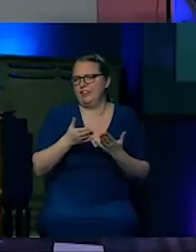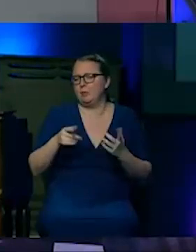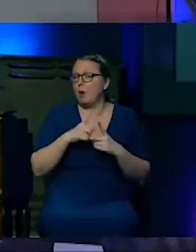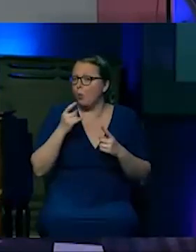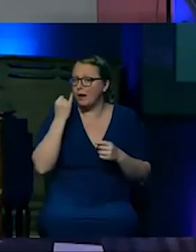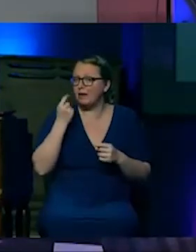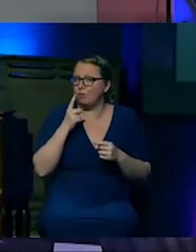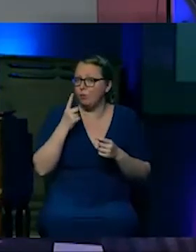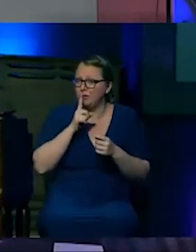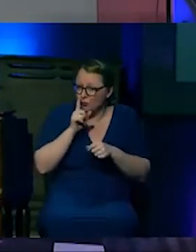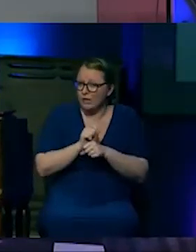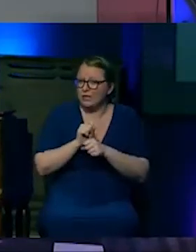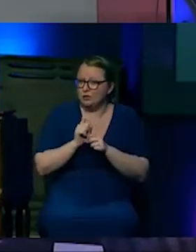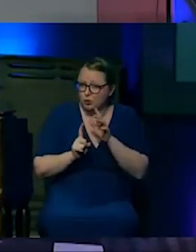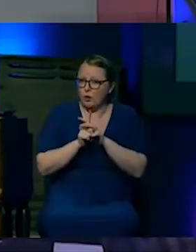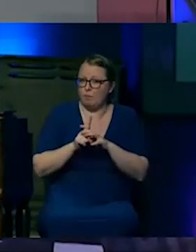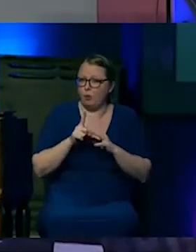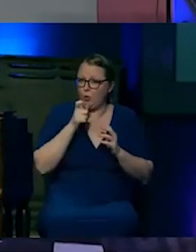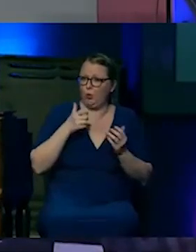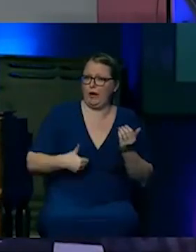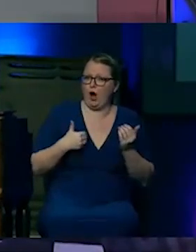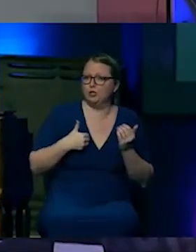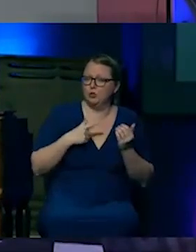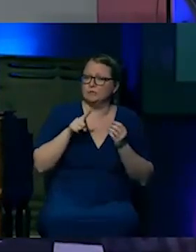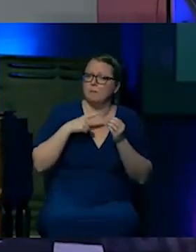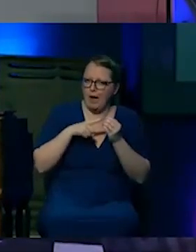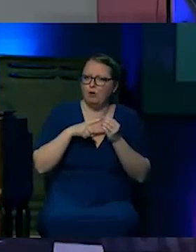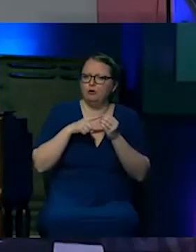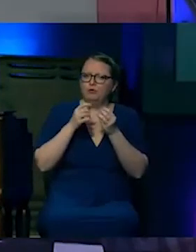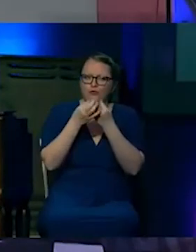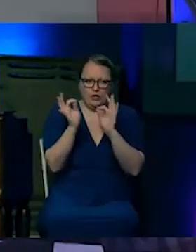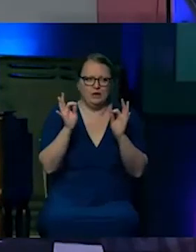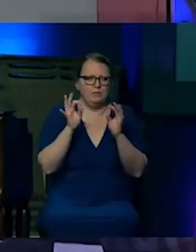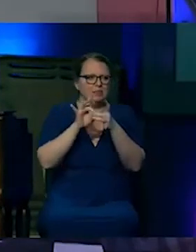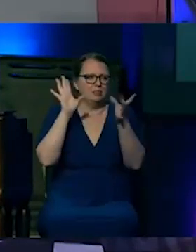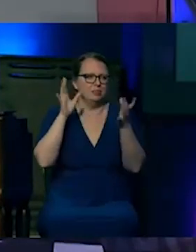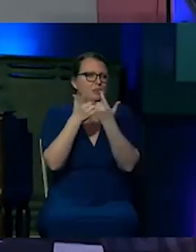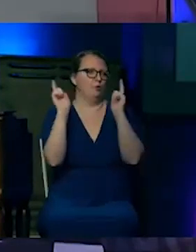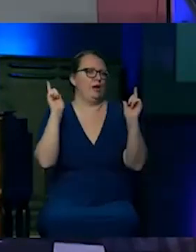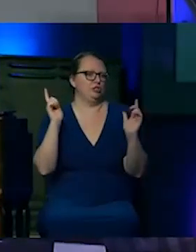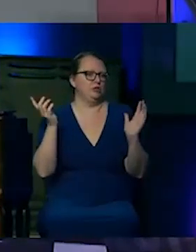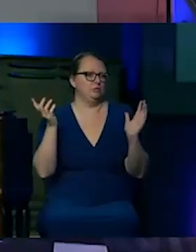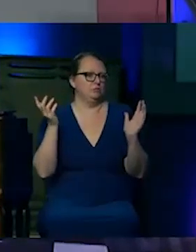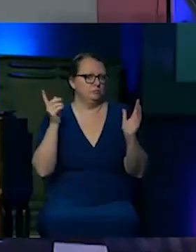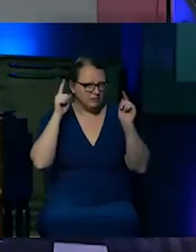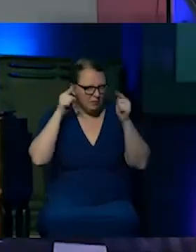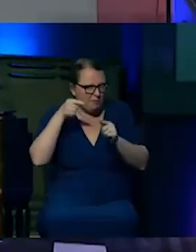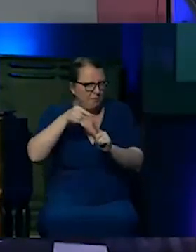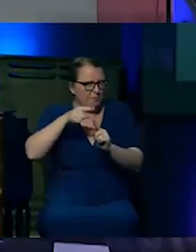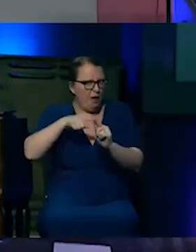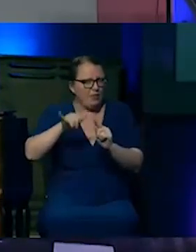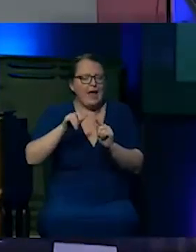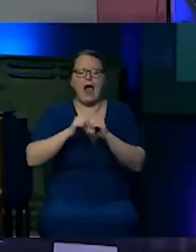came truly as we were, so that it was about freedom and liberation? The way that we do this, the way that we change